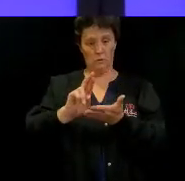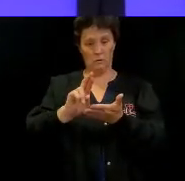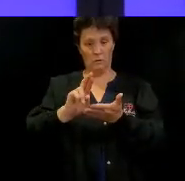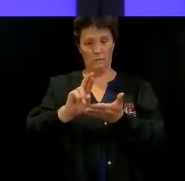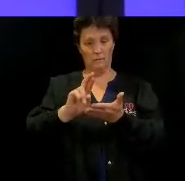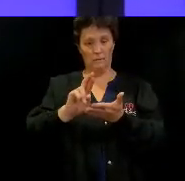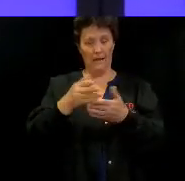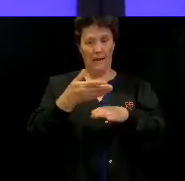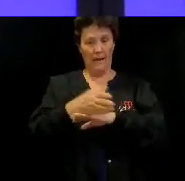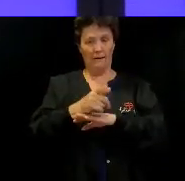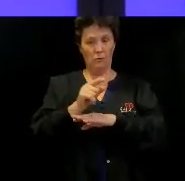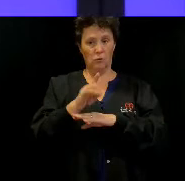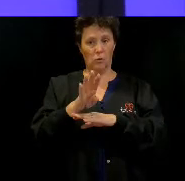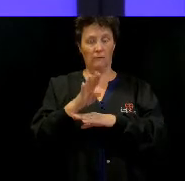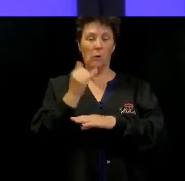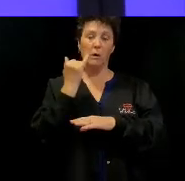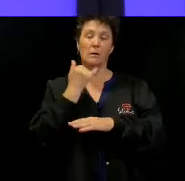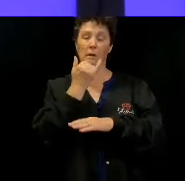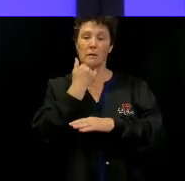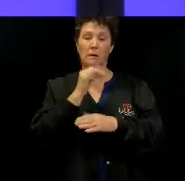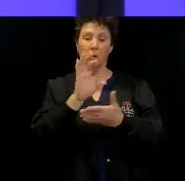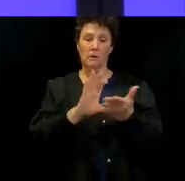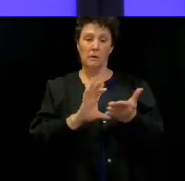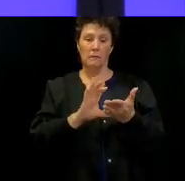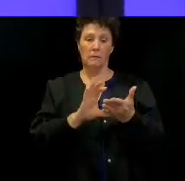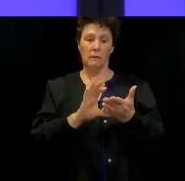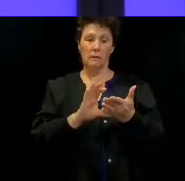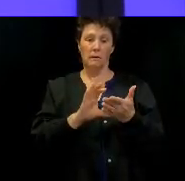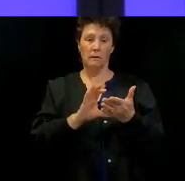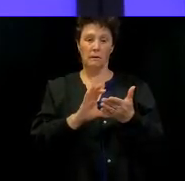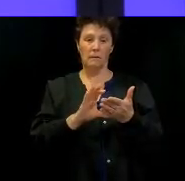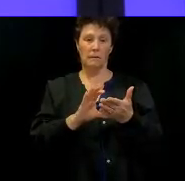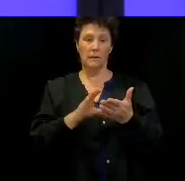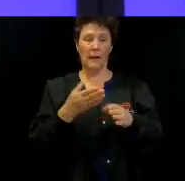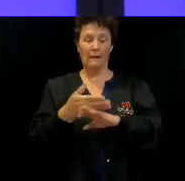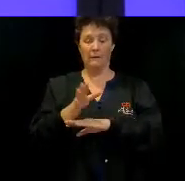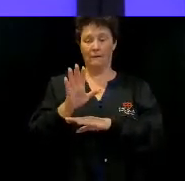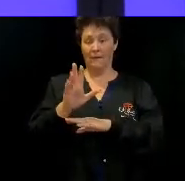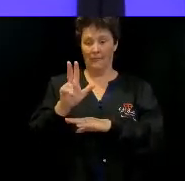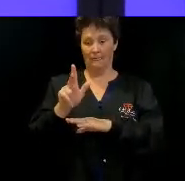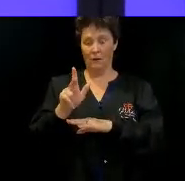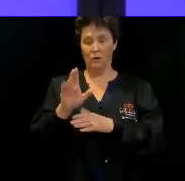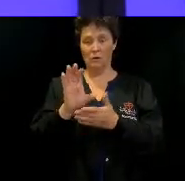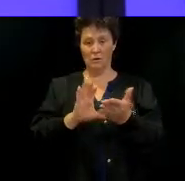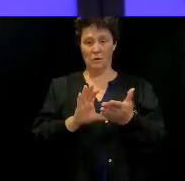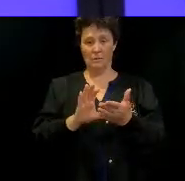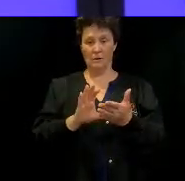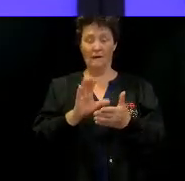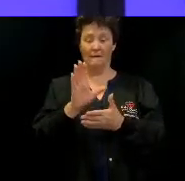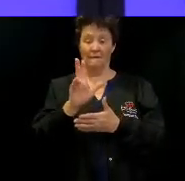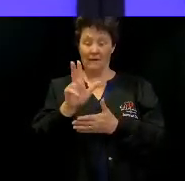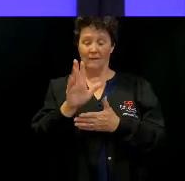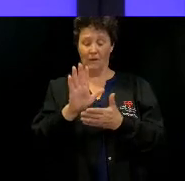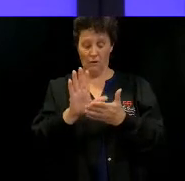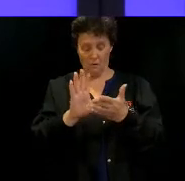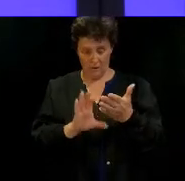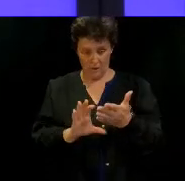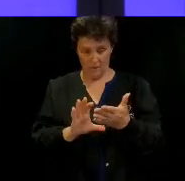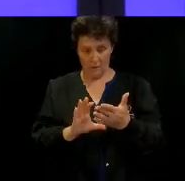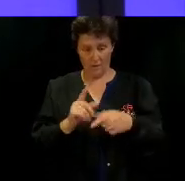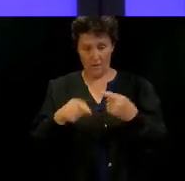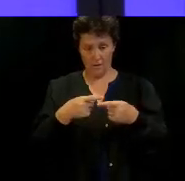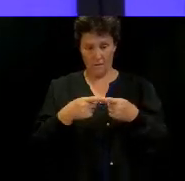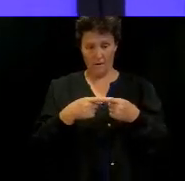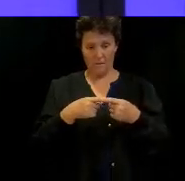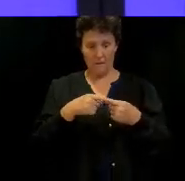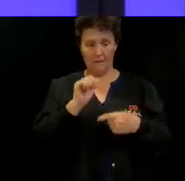the 24th chapter of Isaiah, follows the 53rd chapter of Isaiah. And the 53rd chapter of Isaiah is about the